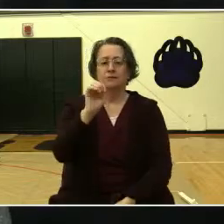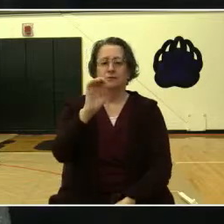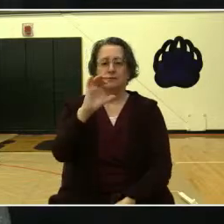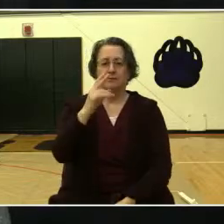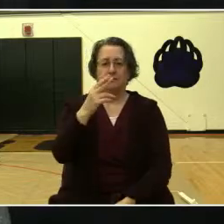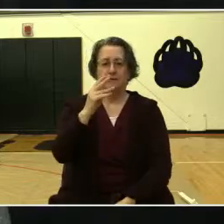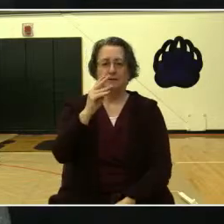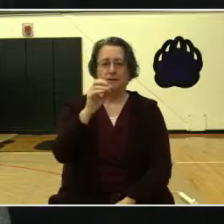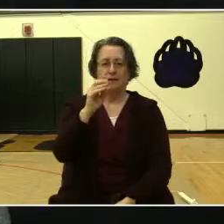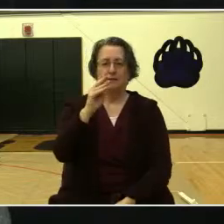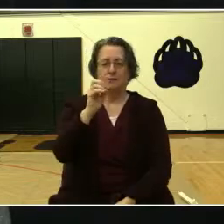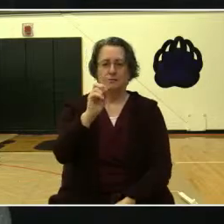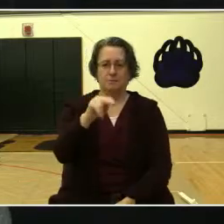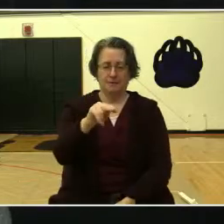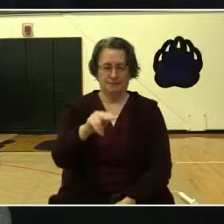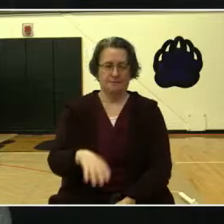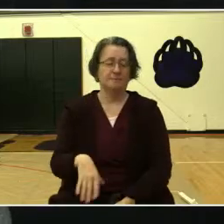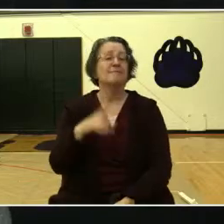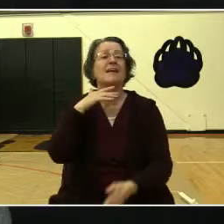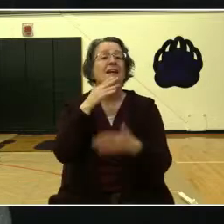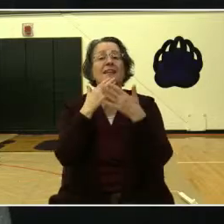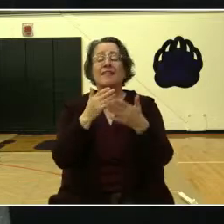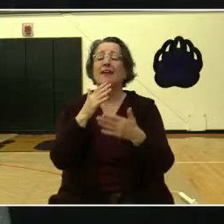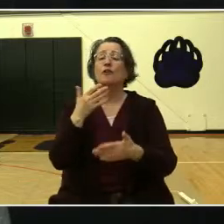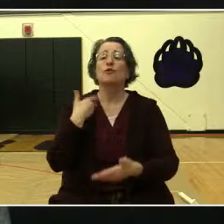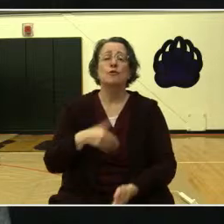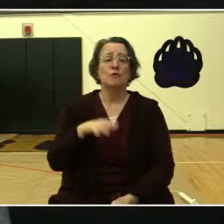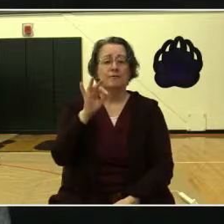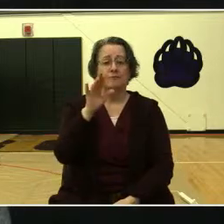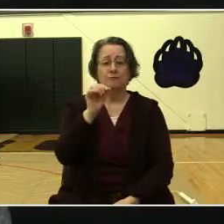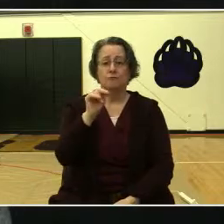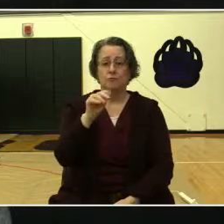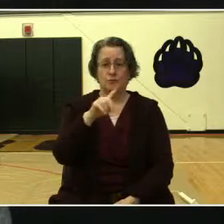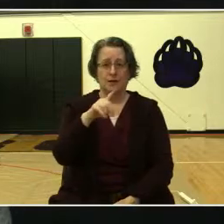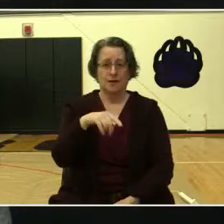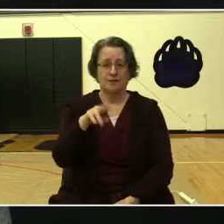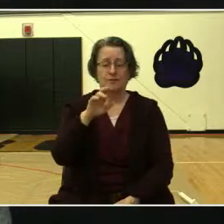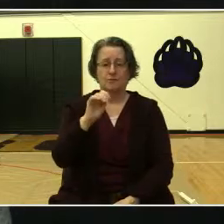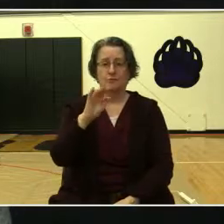Richman uh thank you Mr moderator France reichman District